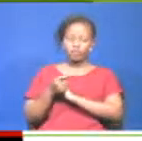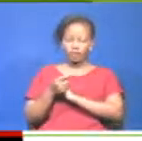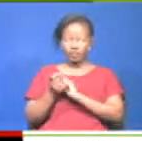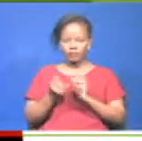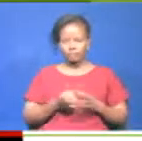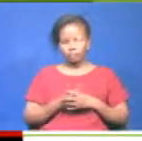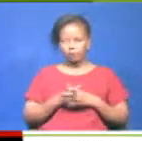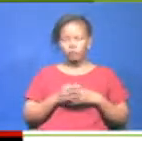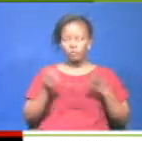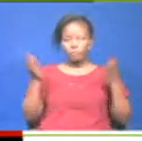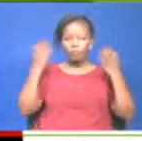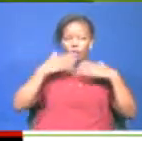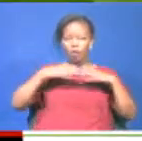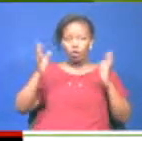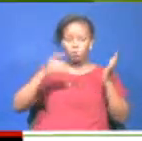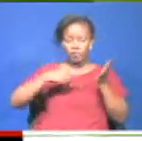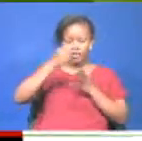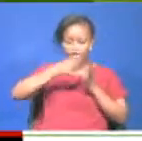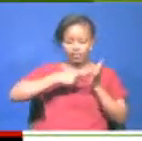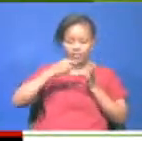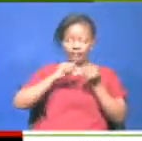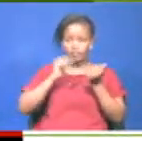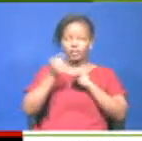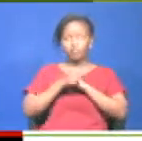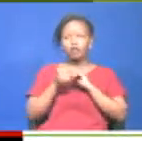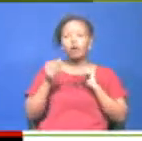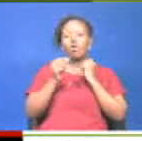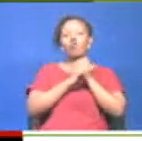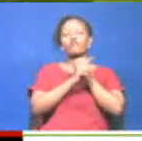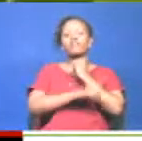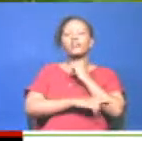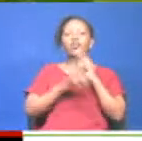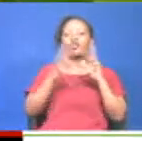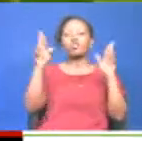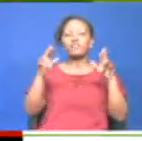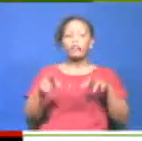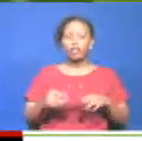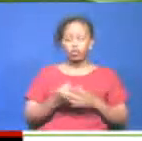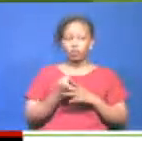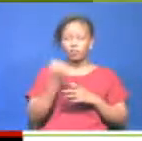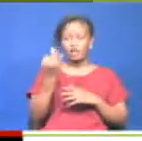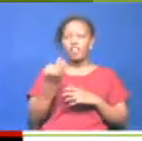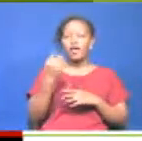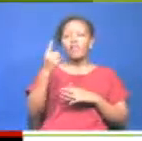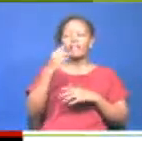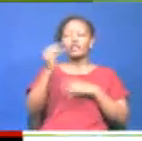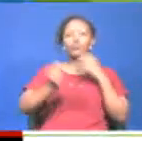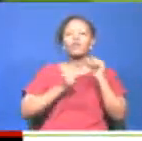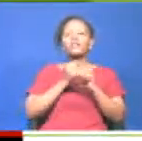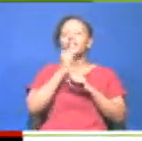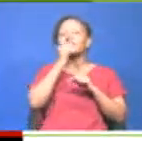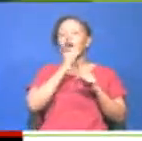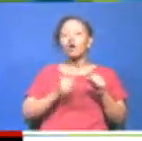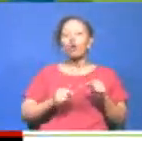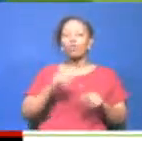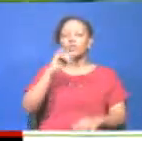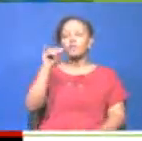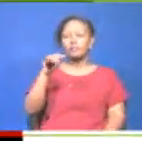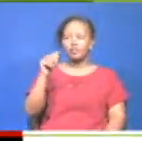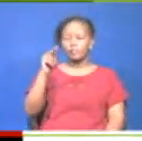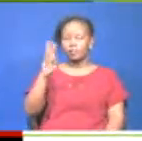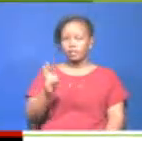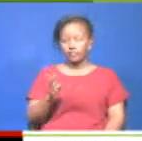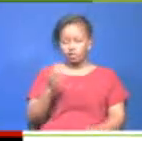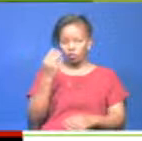Completed the signing of Senegal international Kalidou Koulibaly. The 31-year-old defender joined Napoli from Genk in